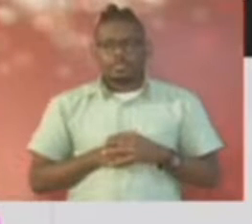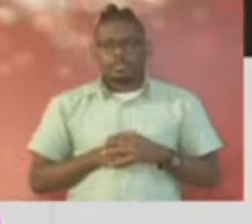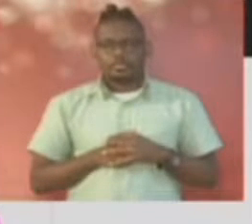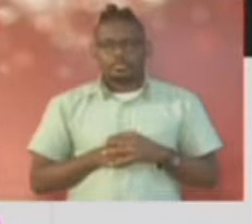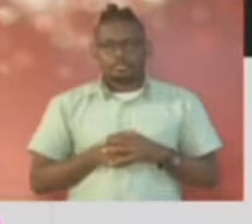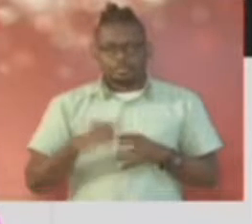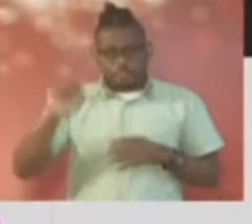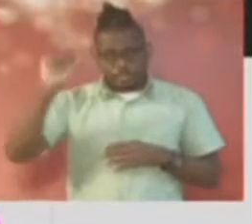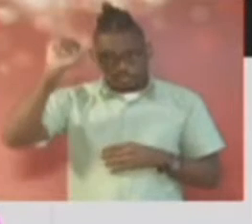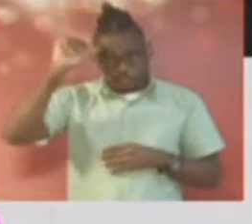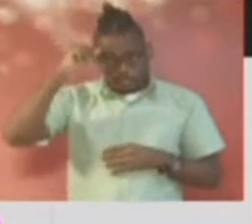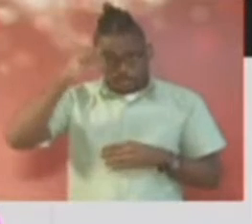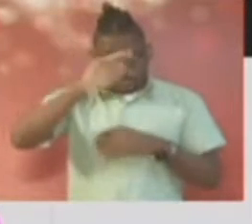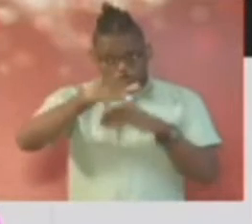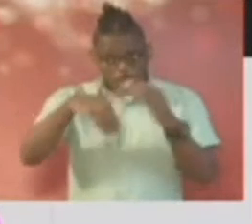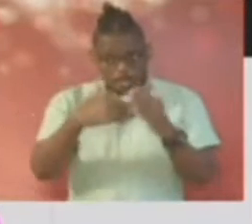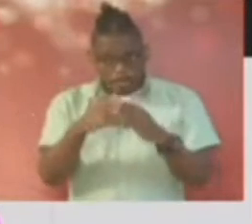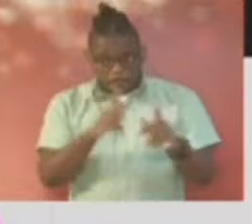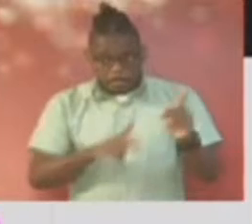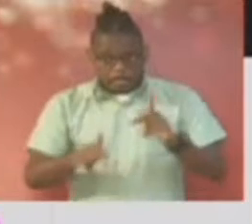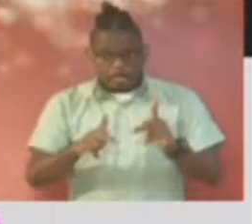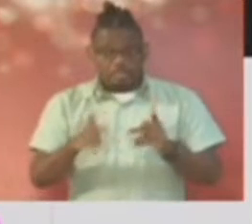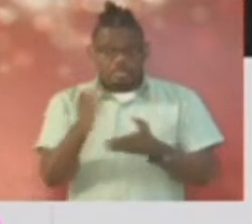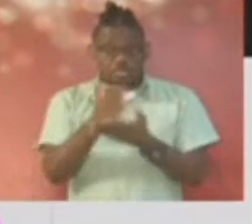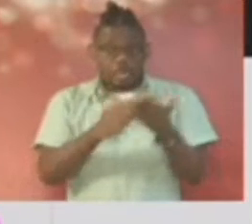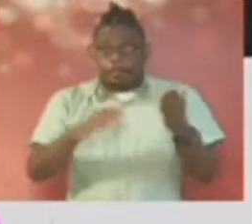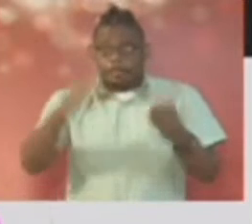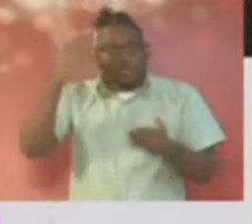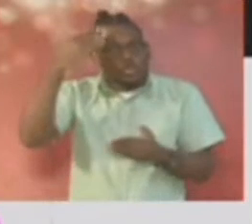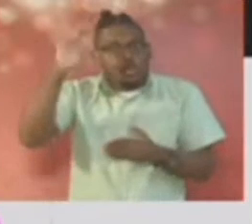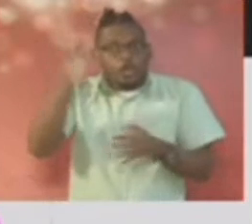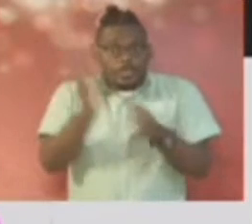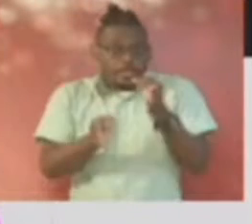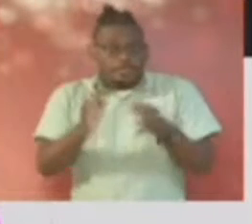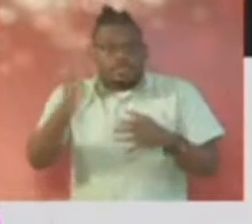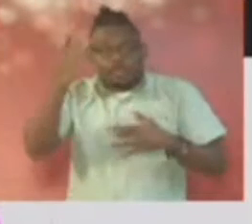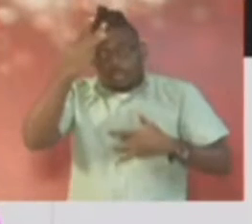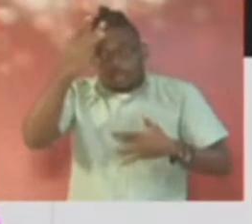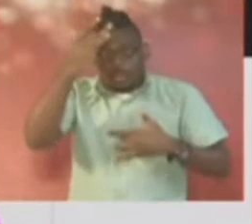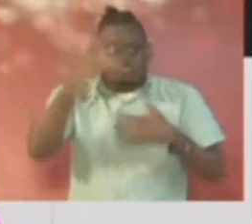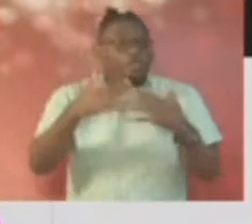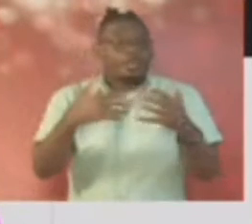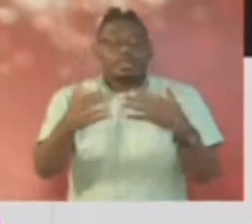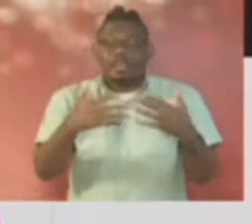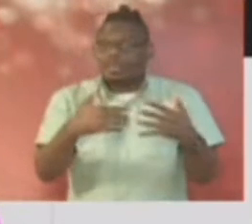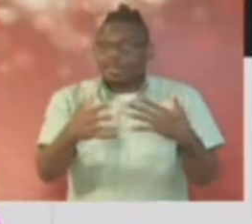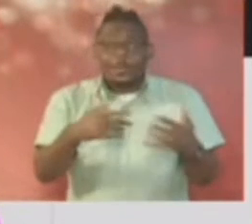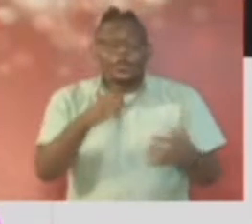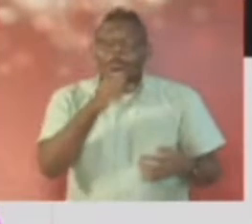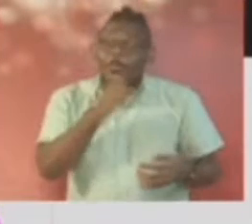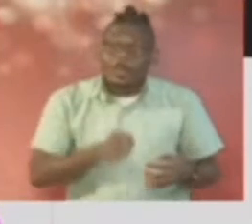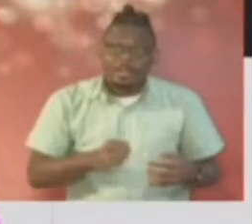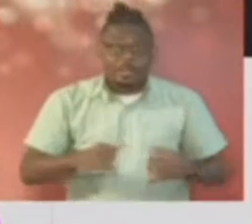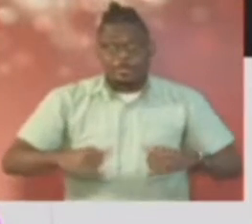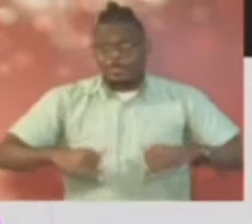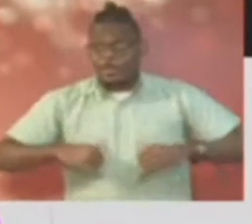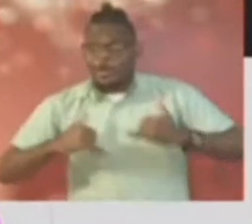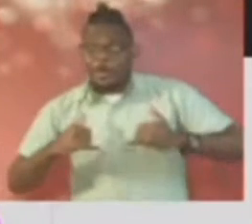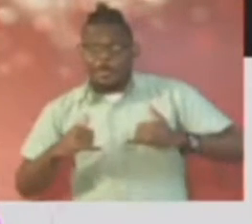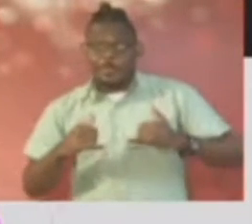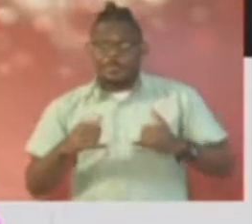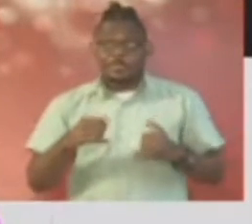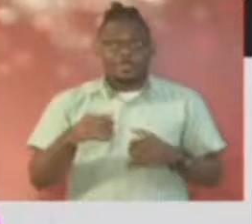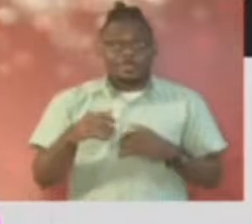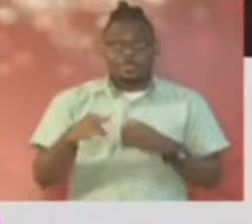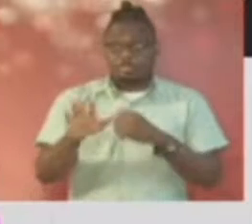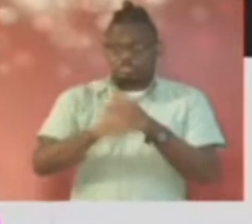whether they know if you have a pre-existing condition or not, your age does not protect you. just being young does not protect you from having an